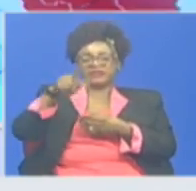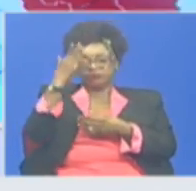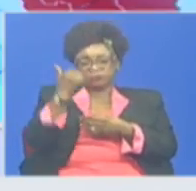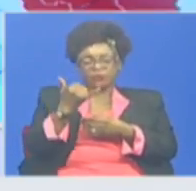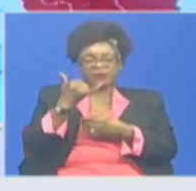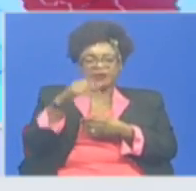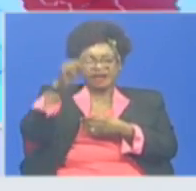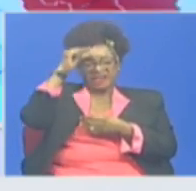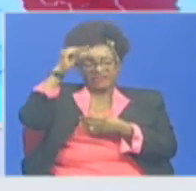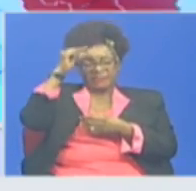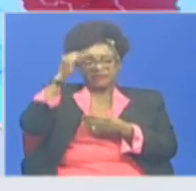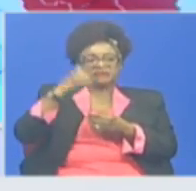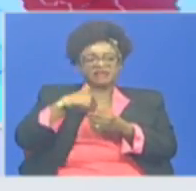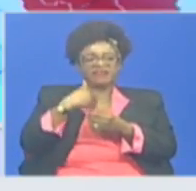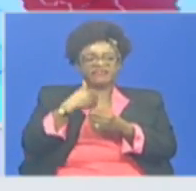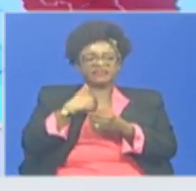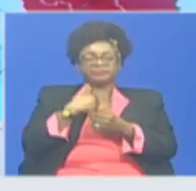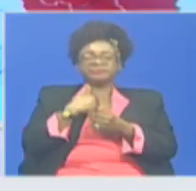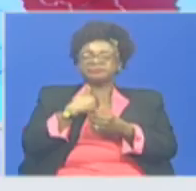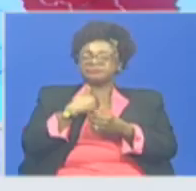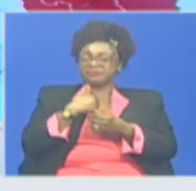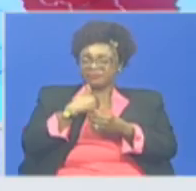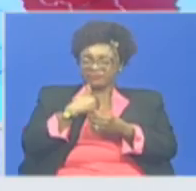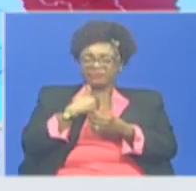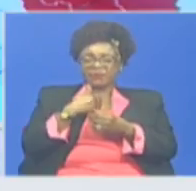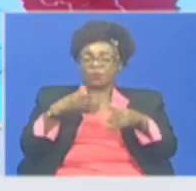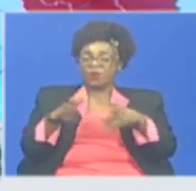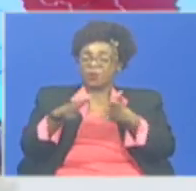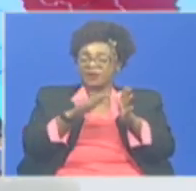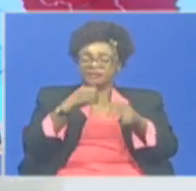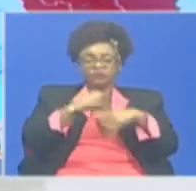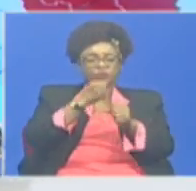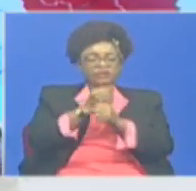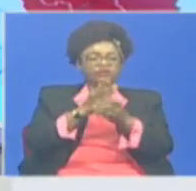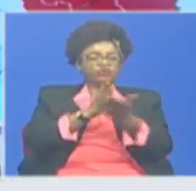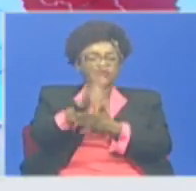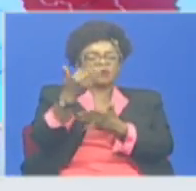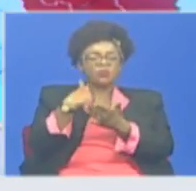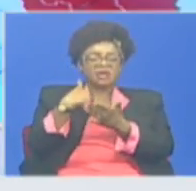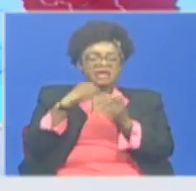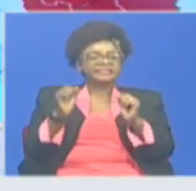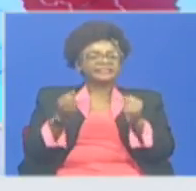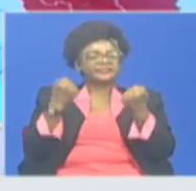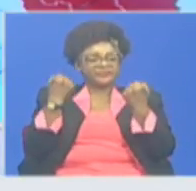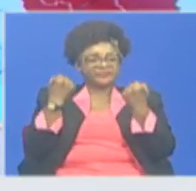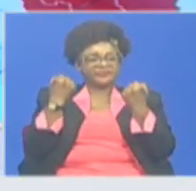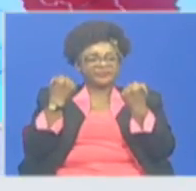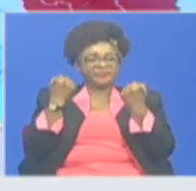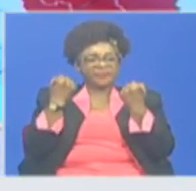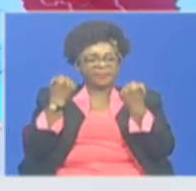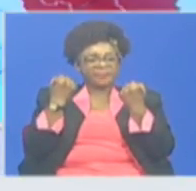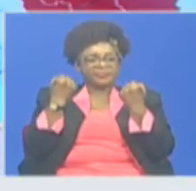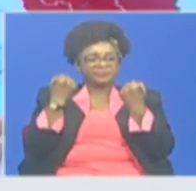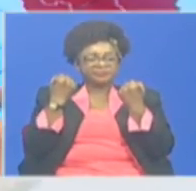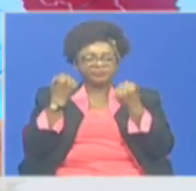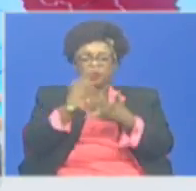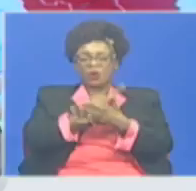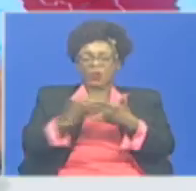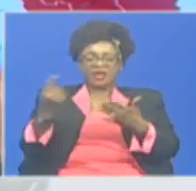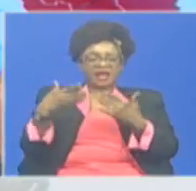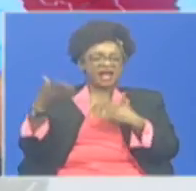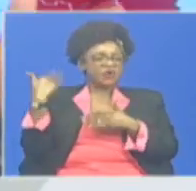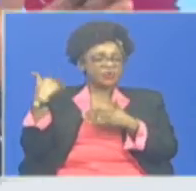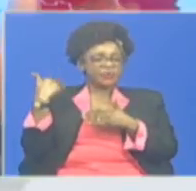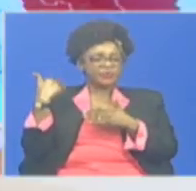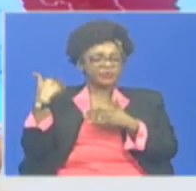taking deliberate steps to ensure that the counties are even more secure. One of the steps that was taken close to a week ago is the